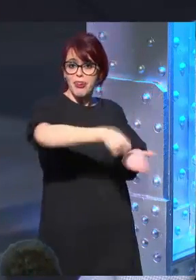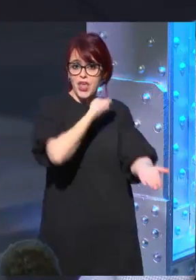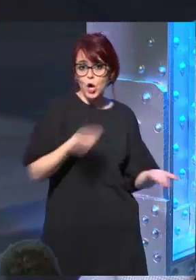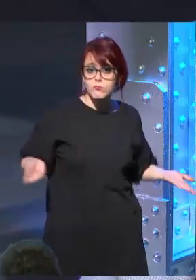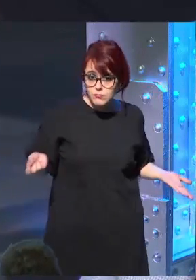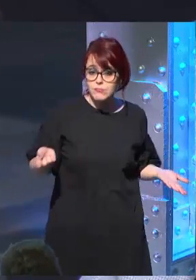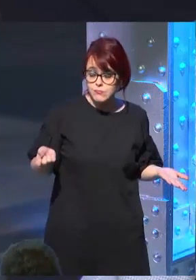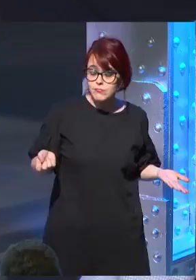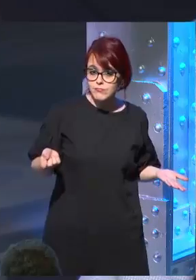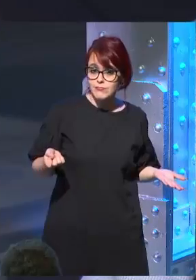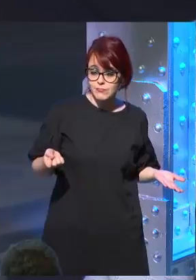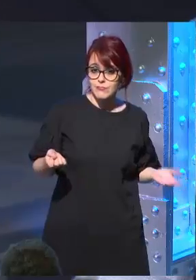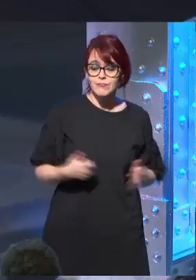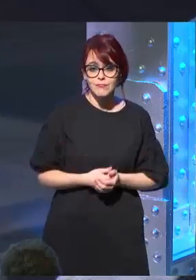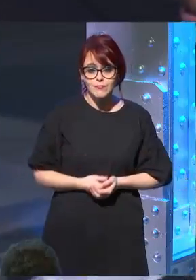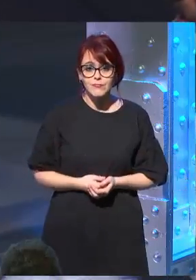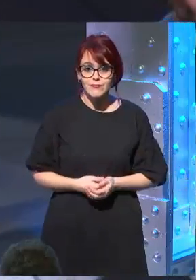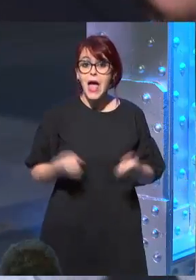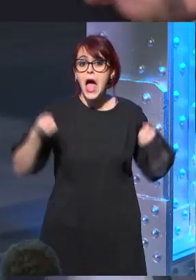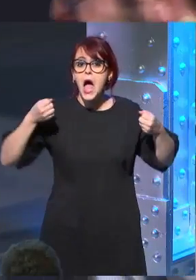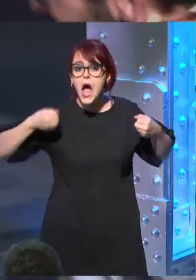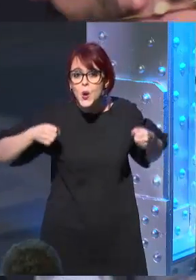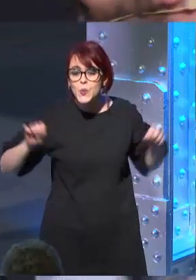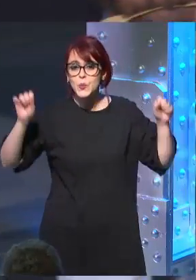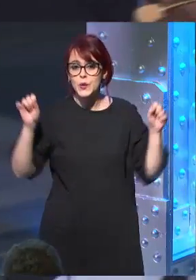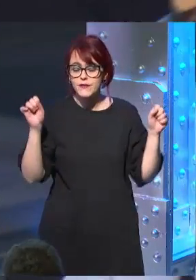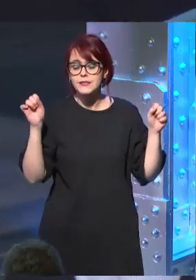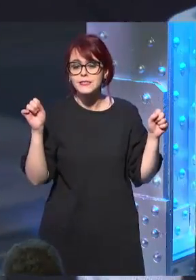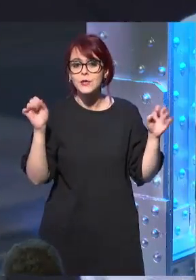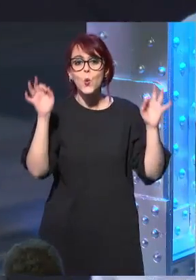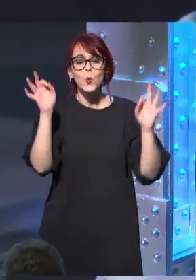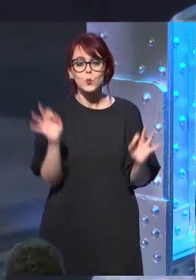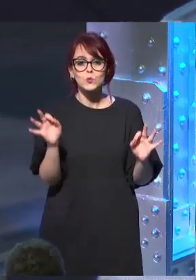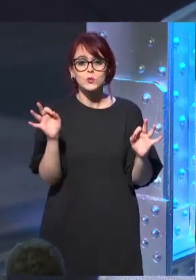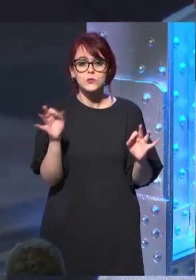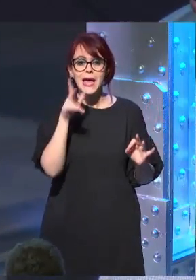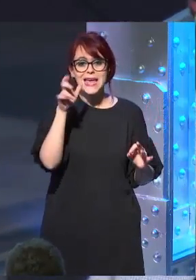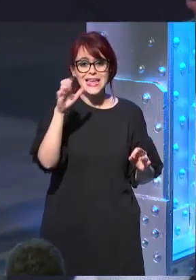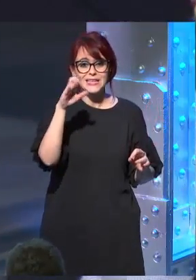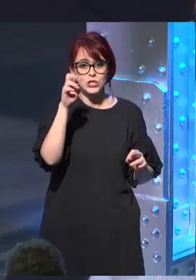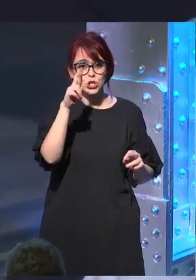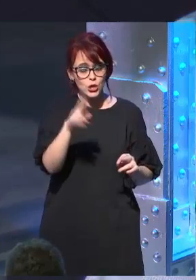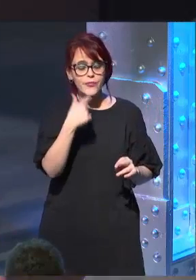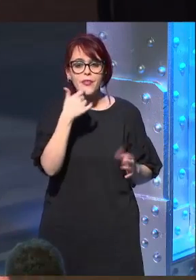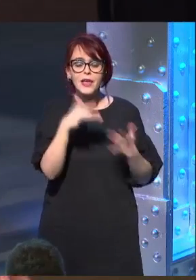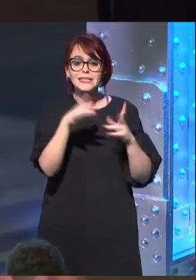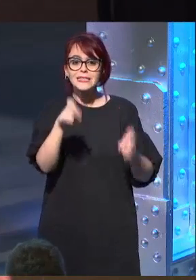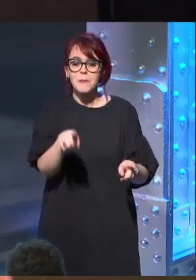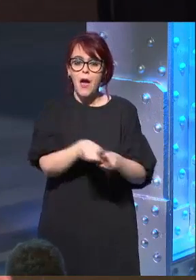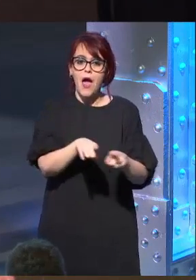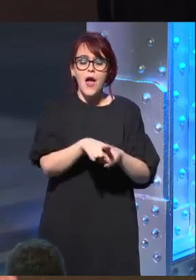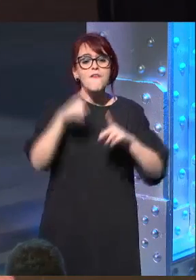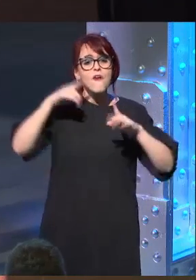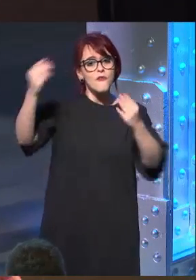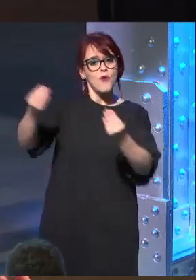etc. And this website published all the information telling robbers that they could actually attack these houses because nobody would